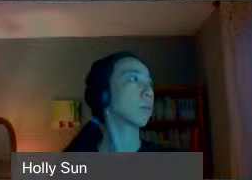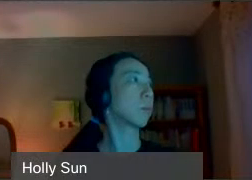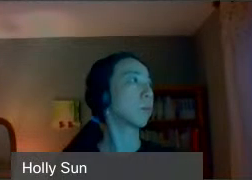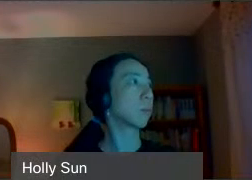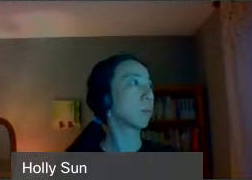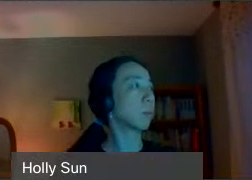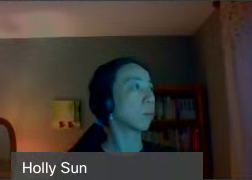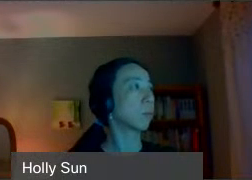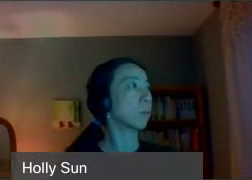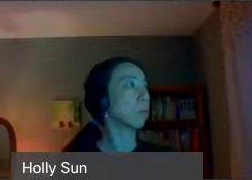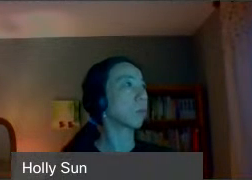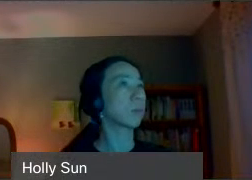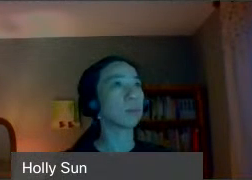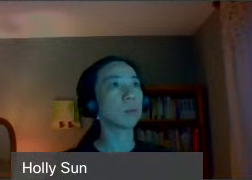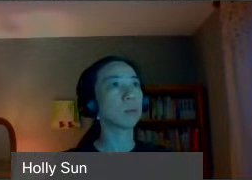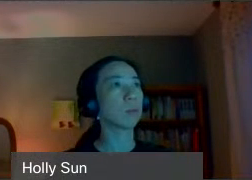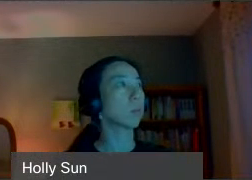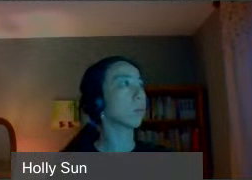actually measured.